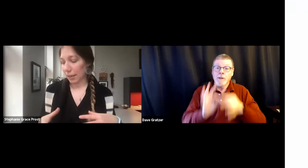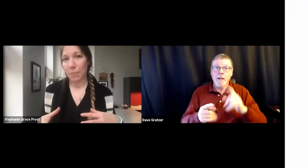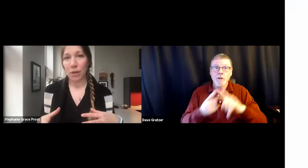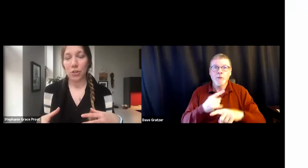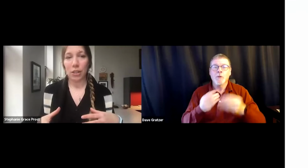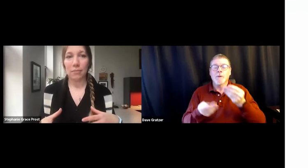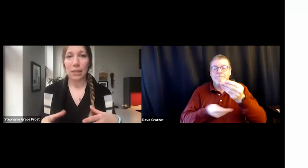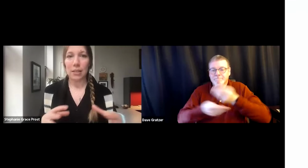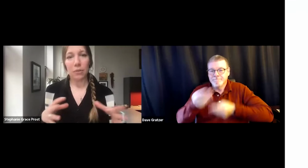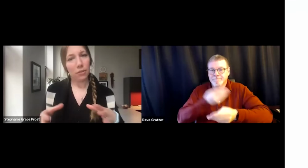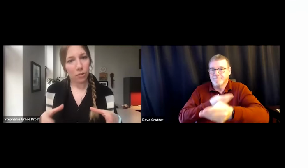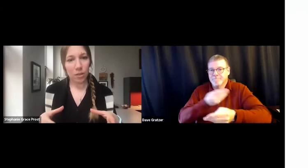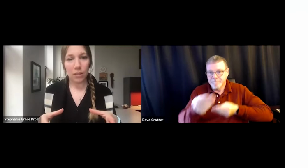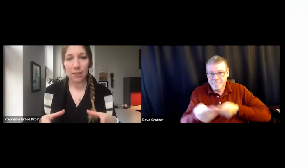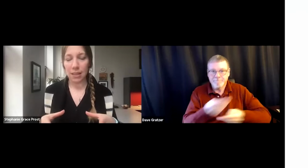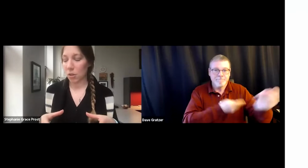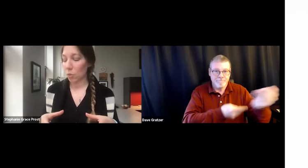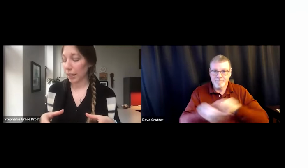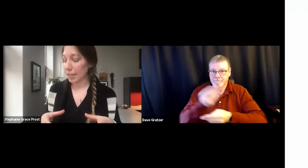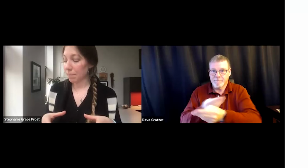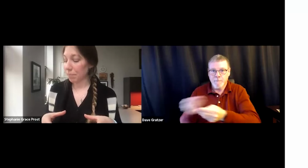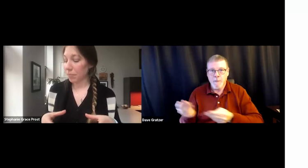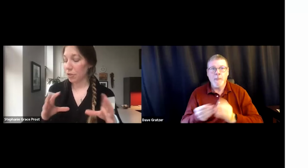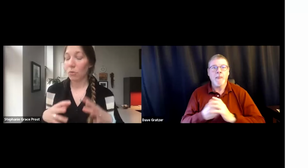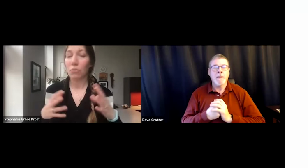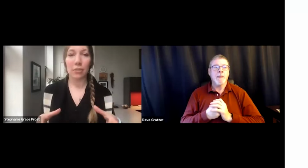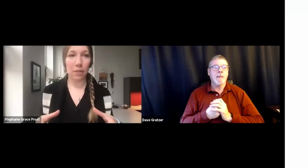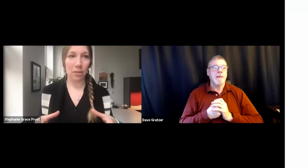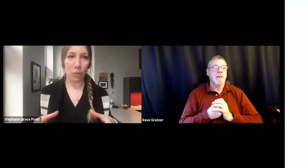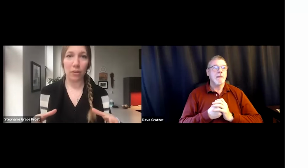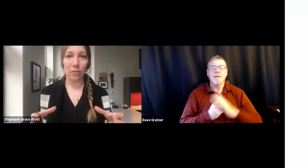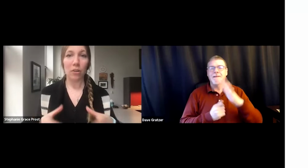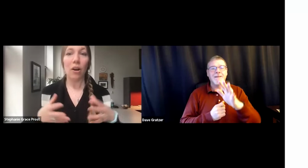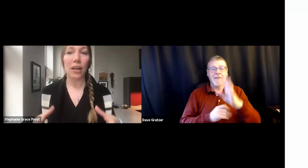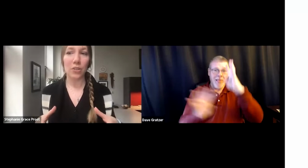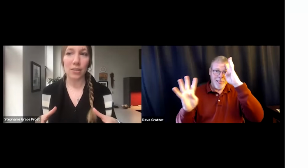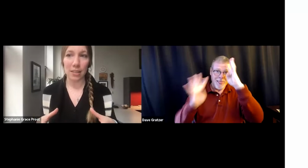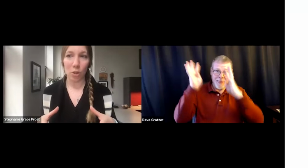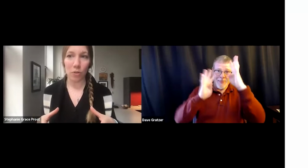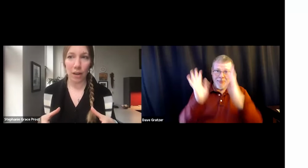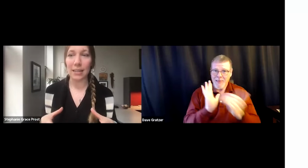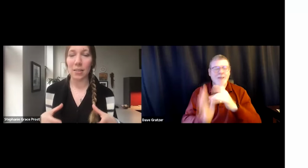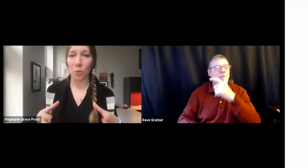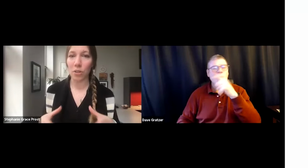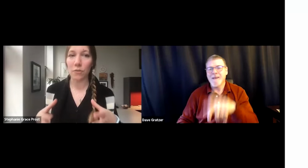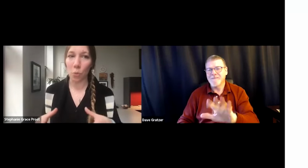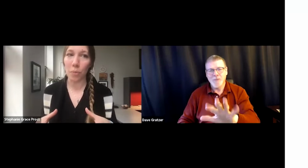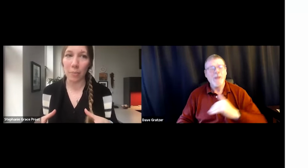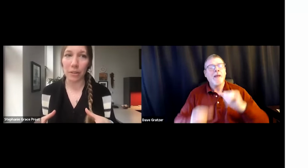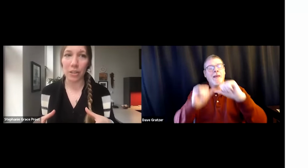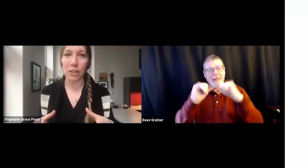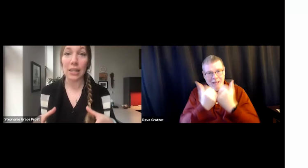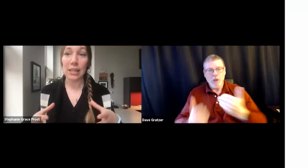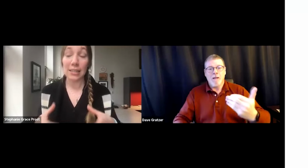and collaboration. And so they're somewhat distinct, though related. Don't reinvent the wheel. There are agencies that are providing supports for